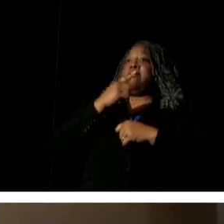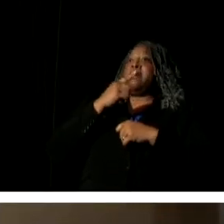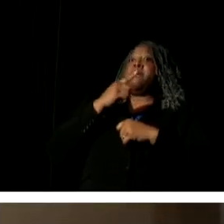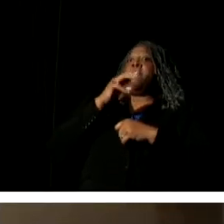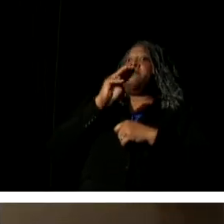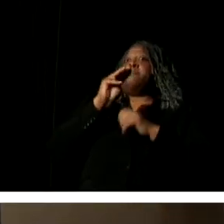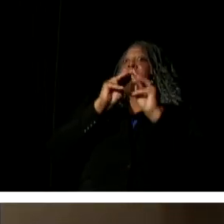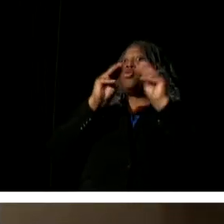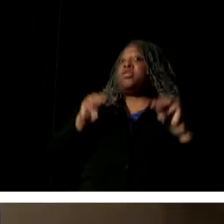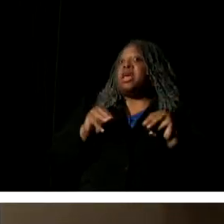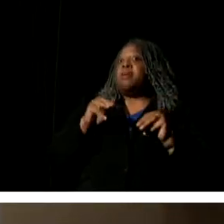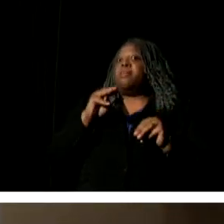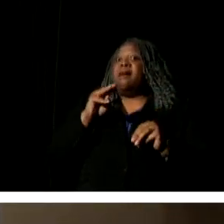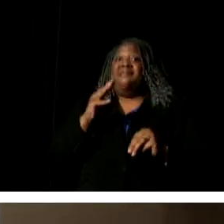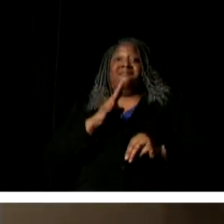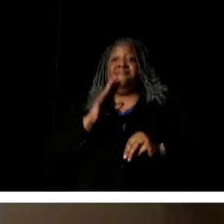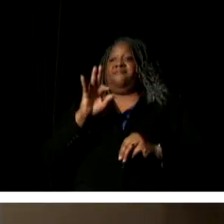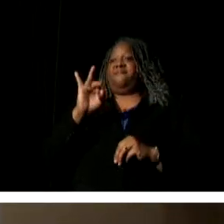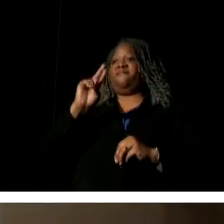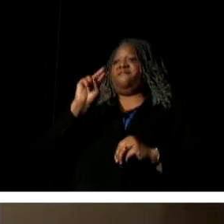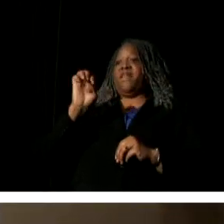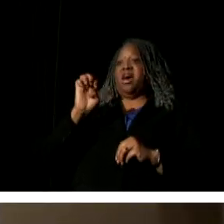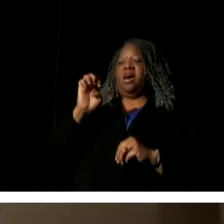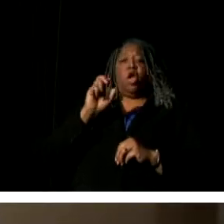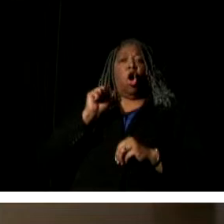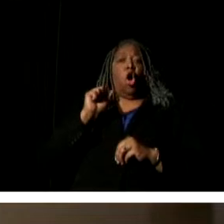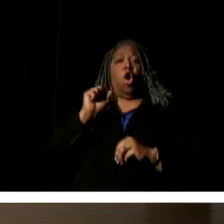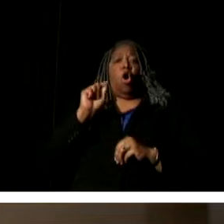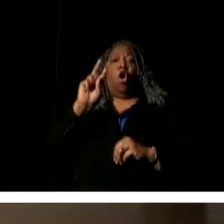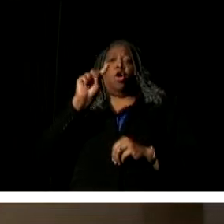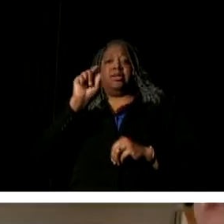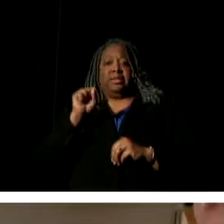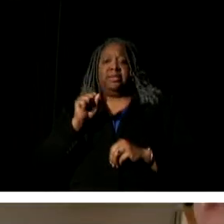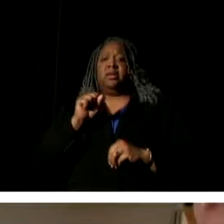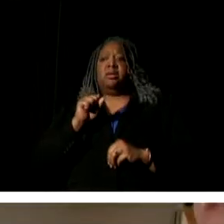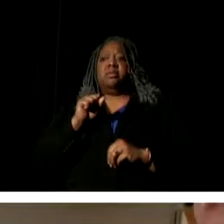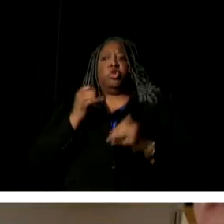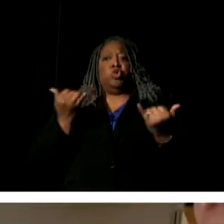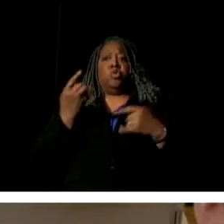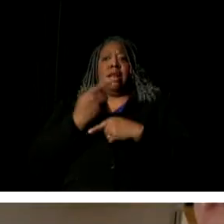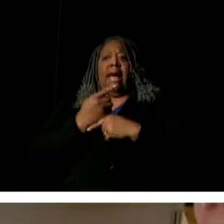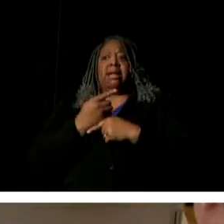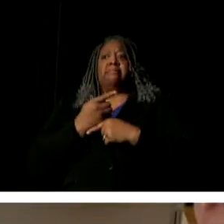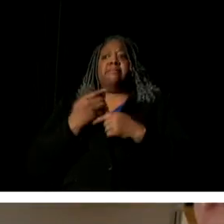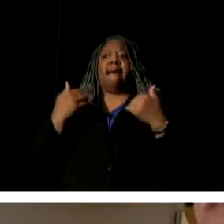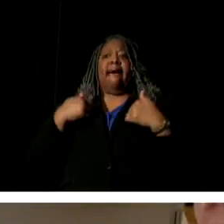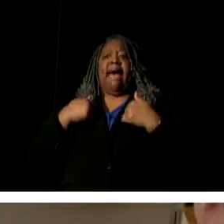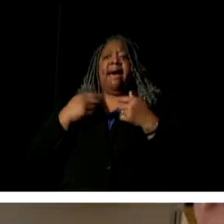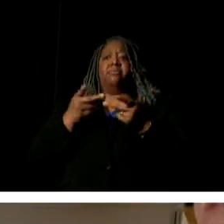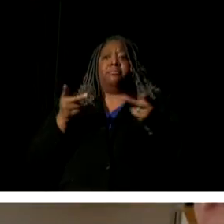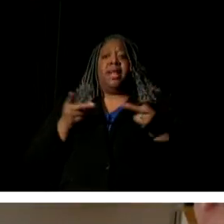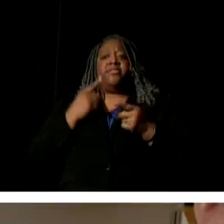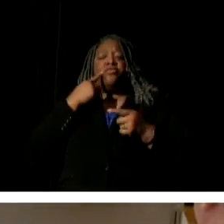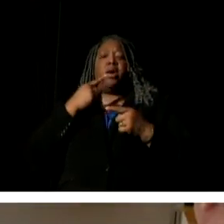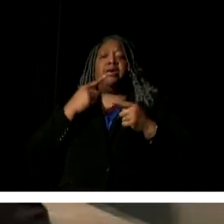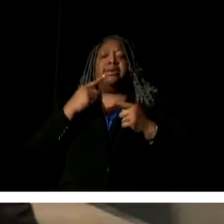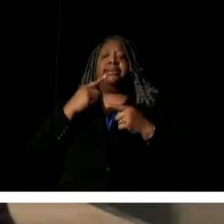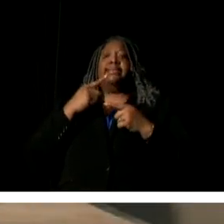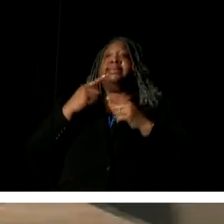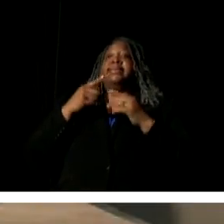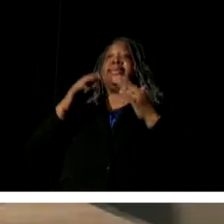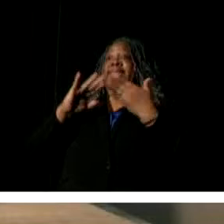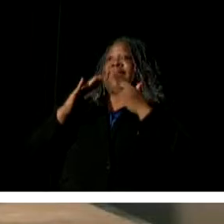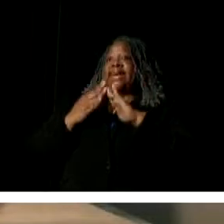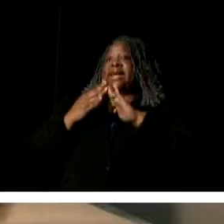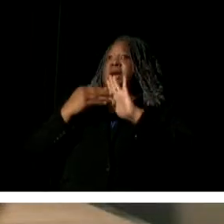of Fine Arts, our host for tonight's State of the City address. He also knows that building brighter futures in